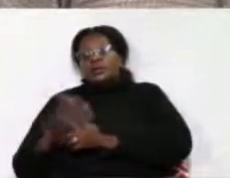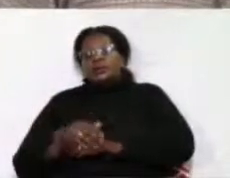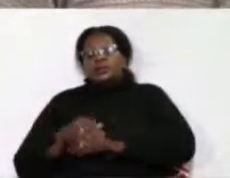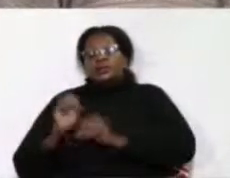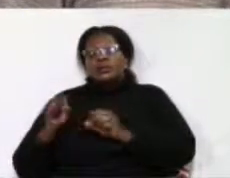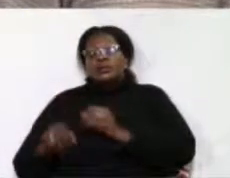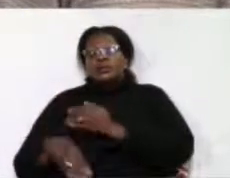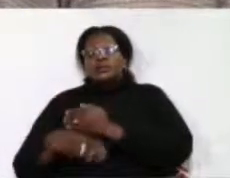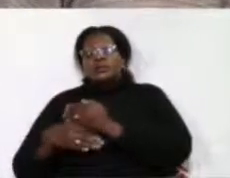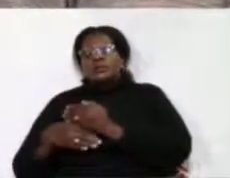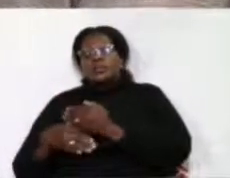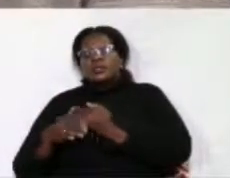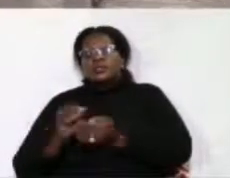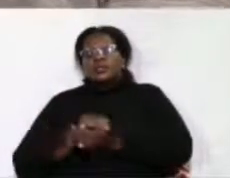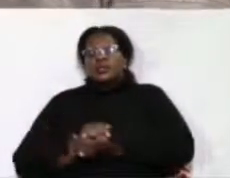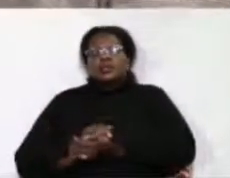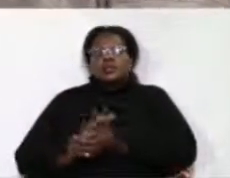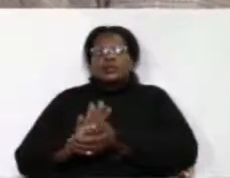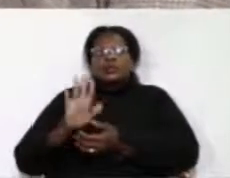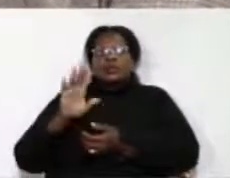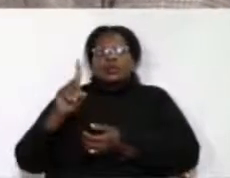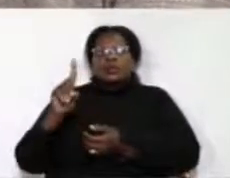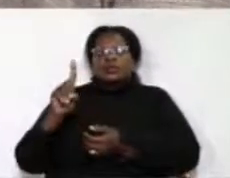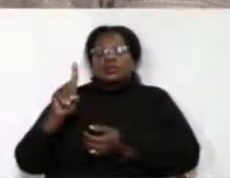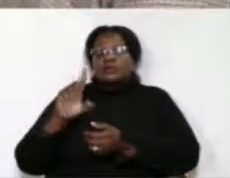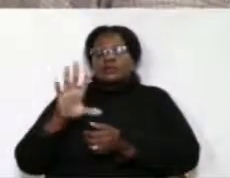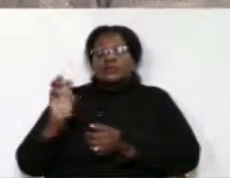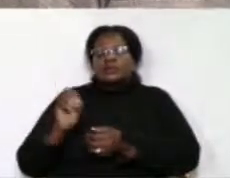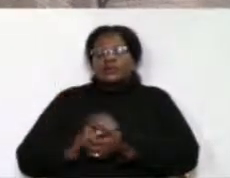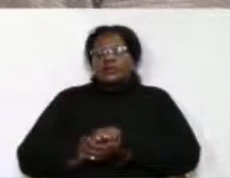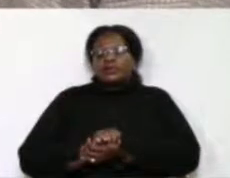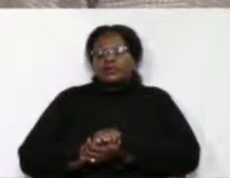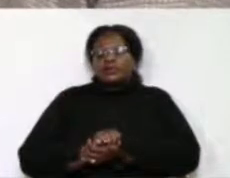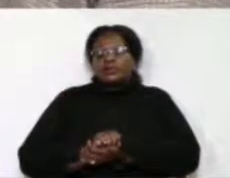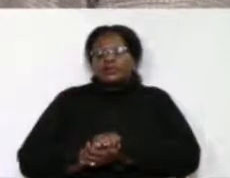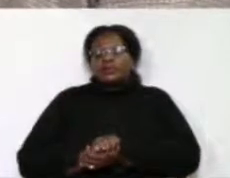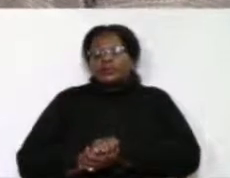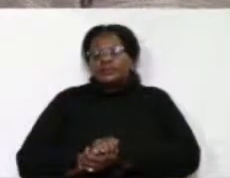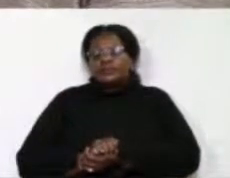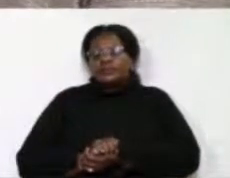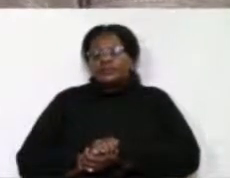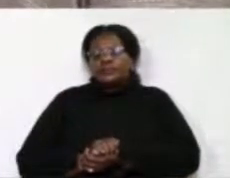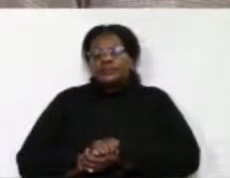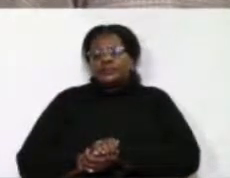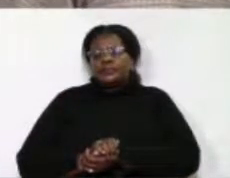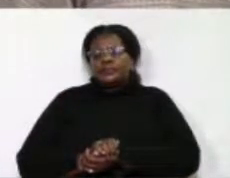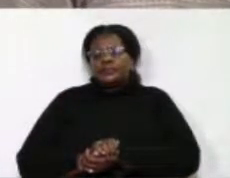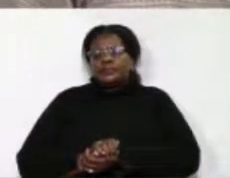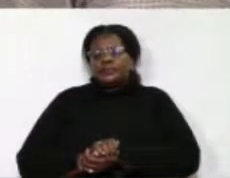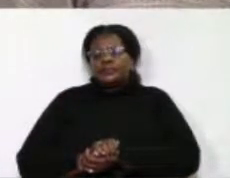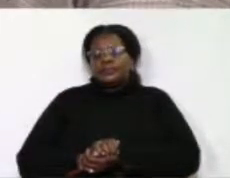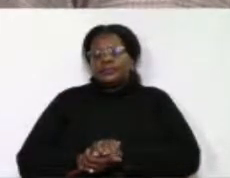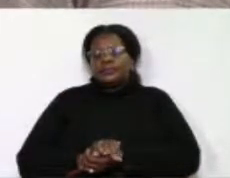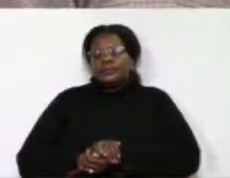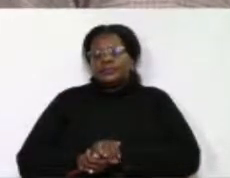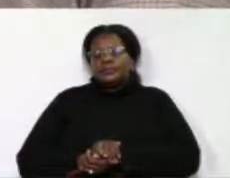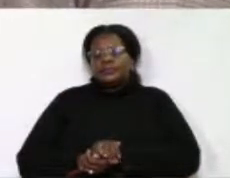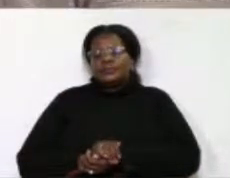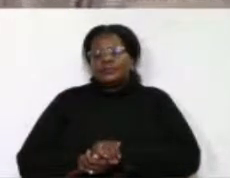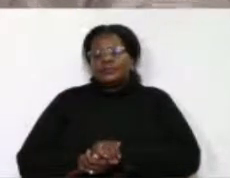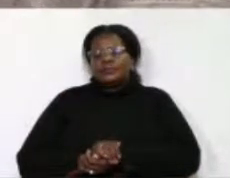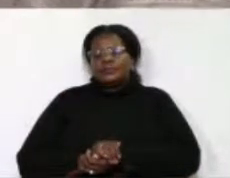the 150. Now I'm at $181 an hour. We're actually running out of time.